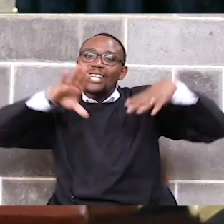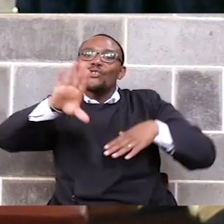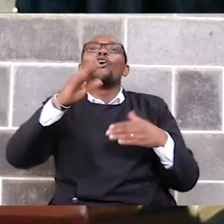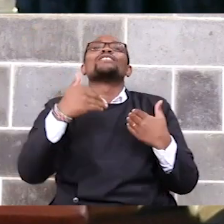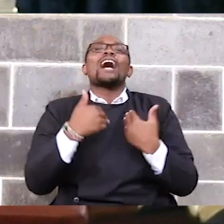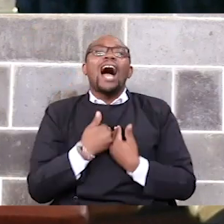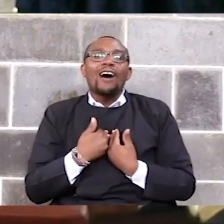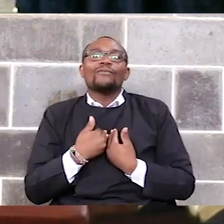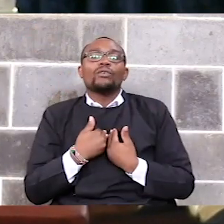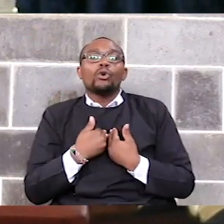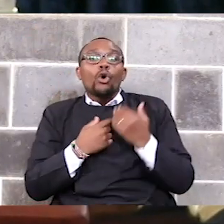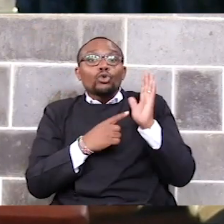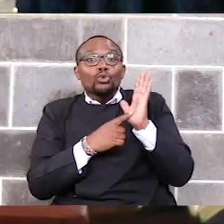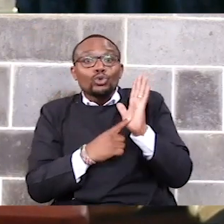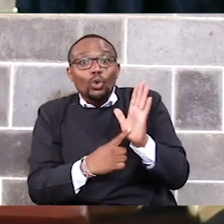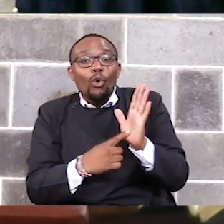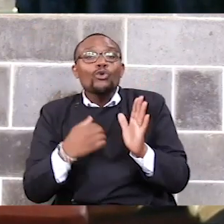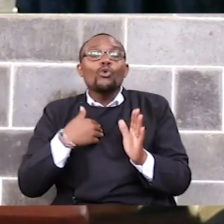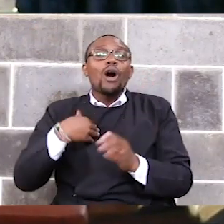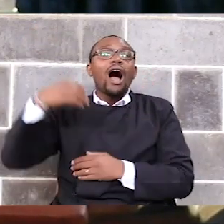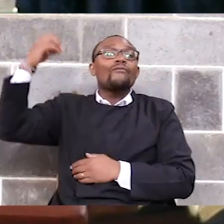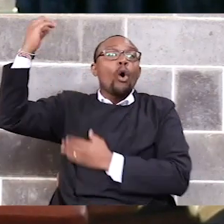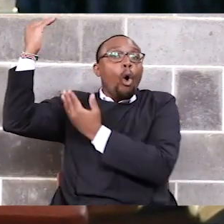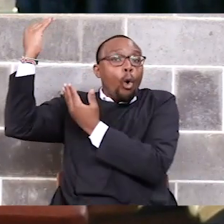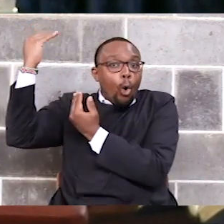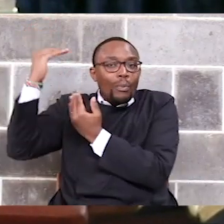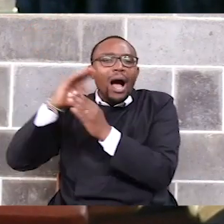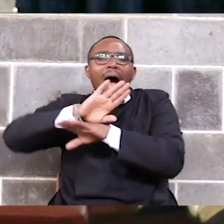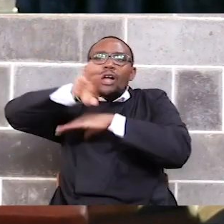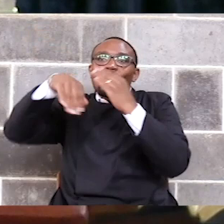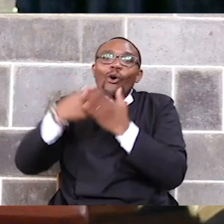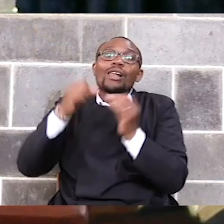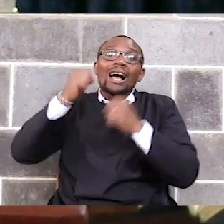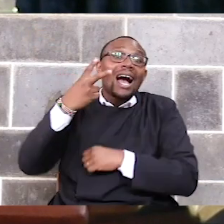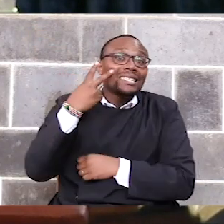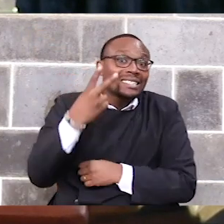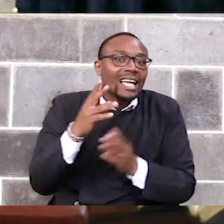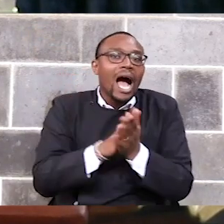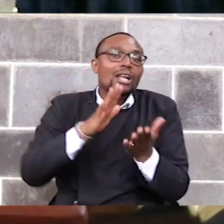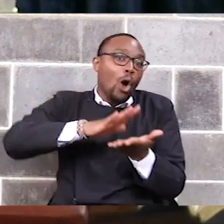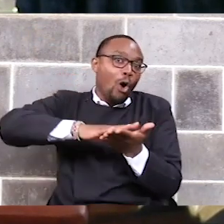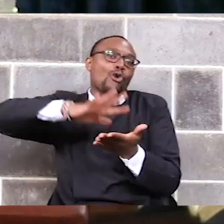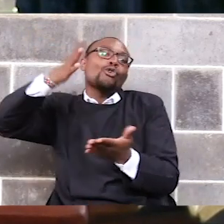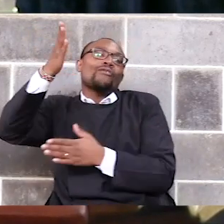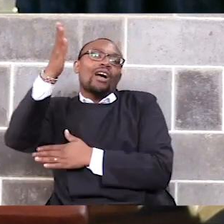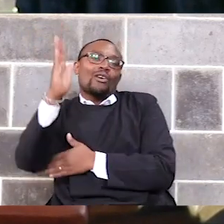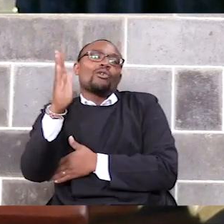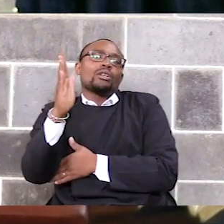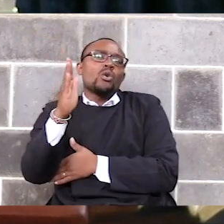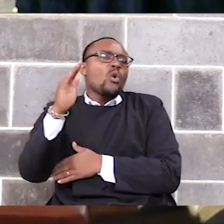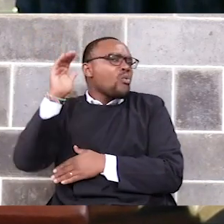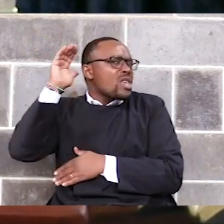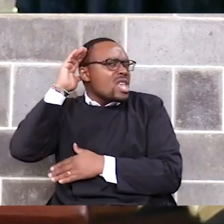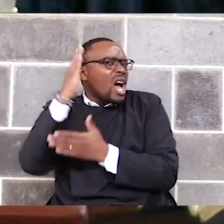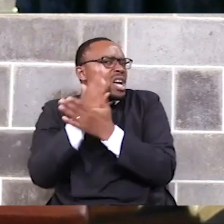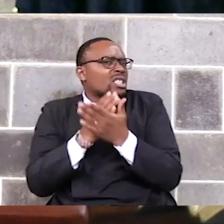windowsill as a sign of hope for all to see and glorify God? We hear of stories in Spain where people